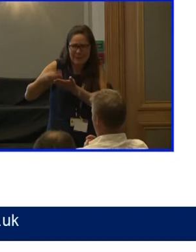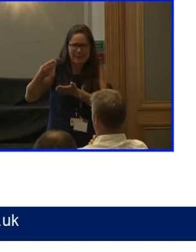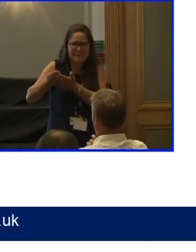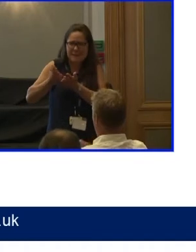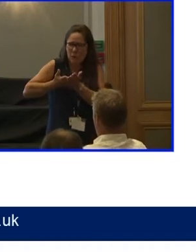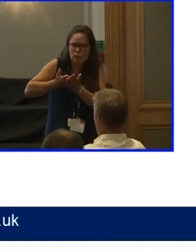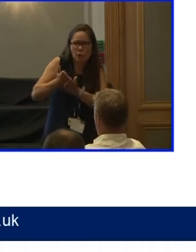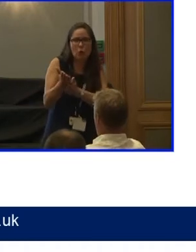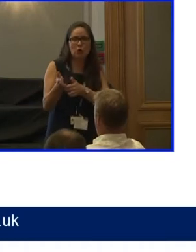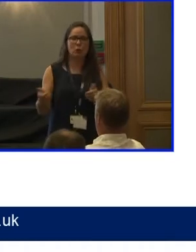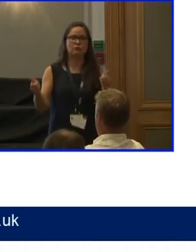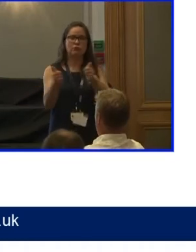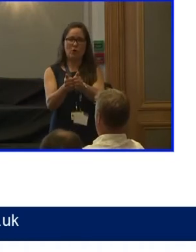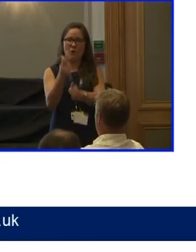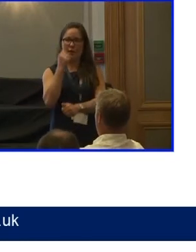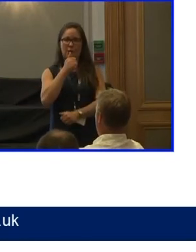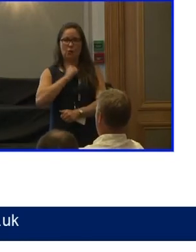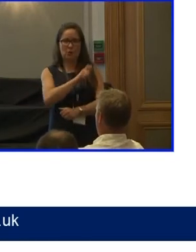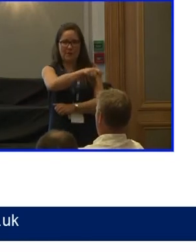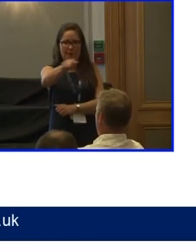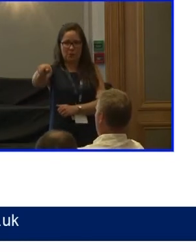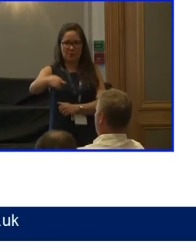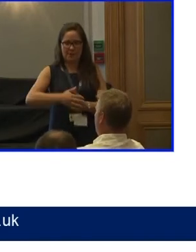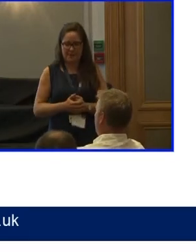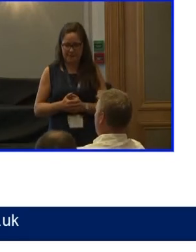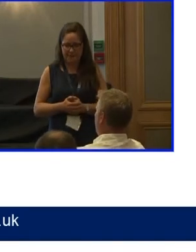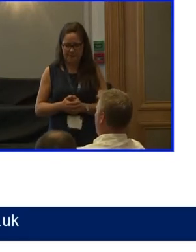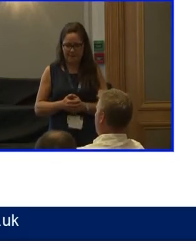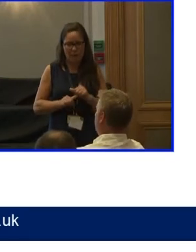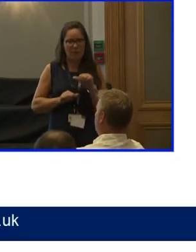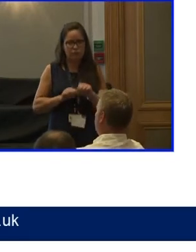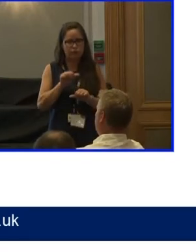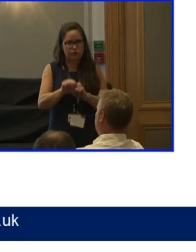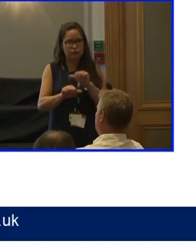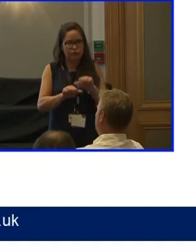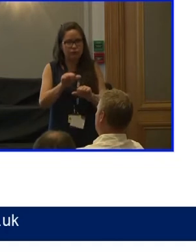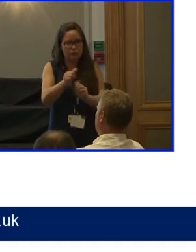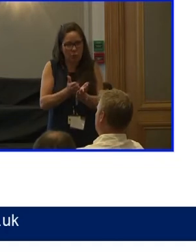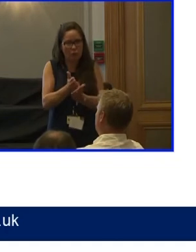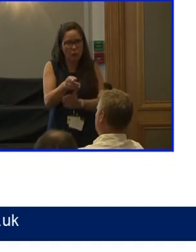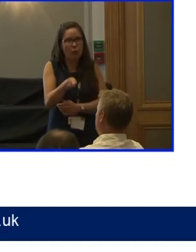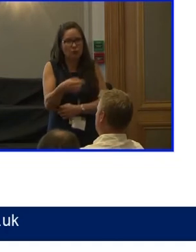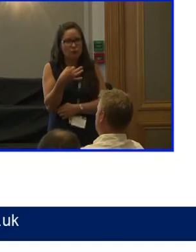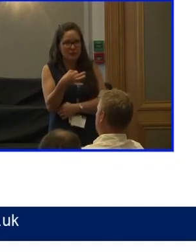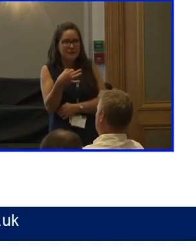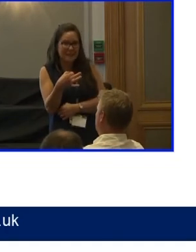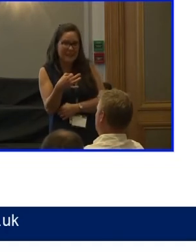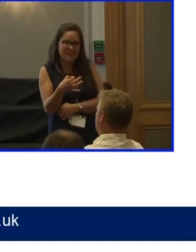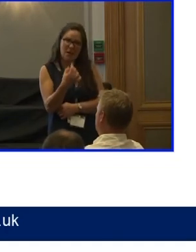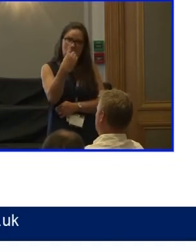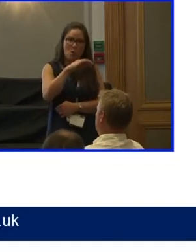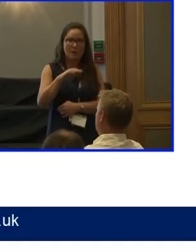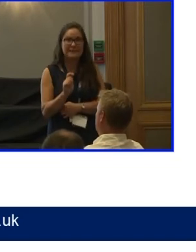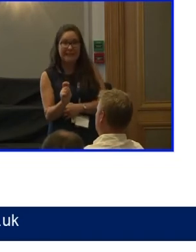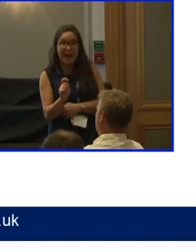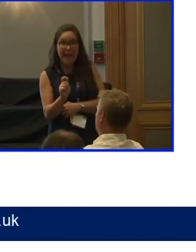to approval to be used in patients. And this process is also risky, so just over one in 10 drug